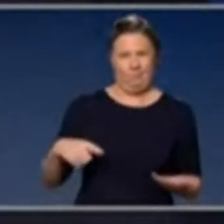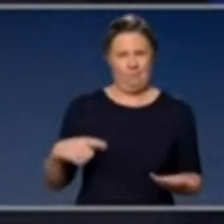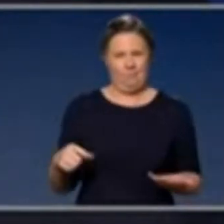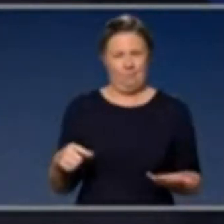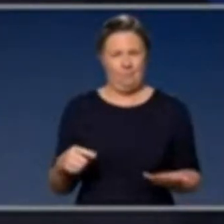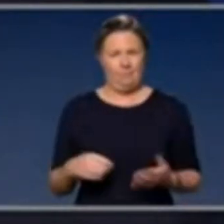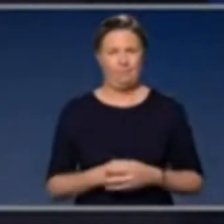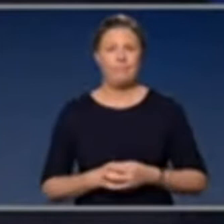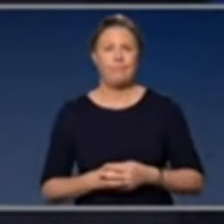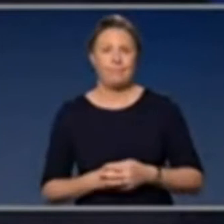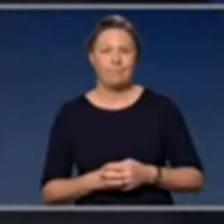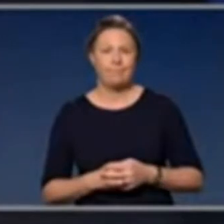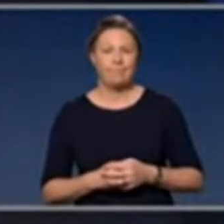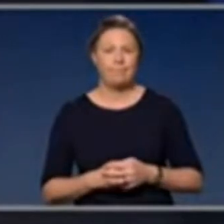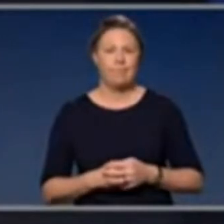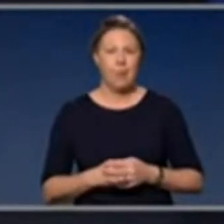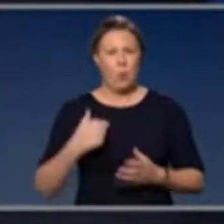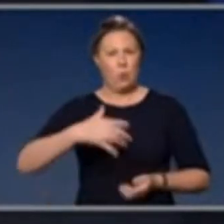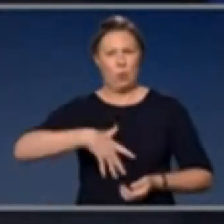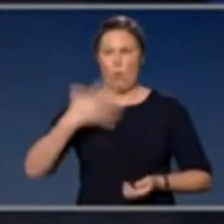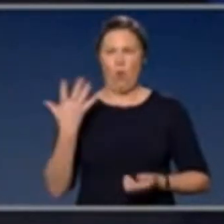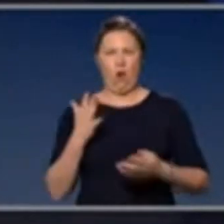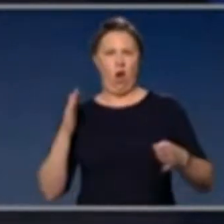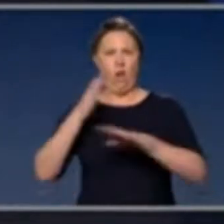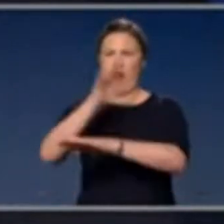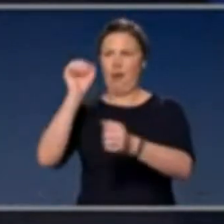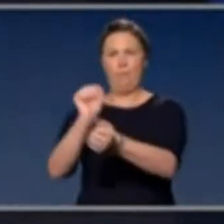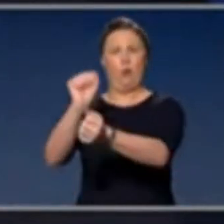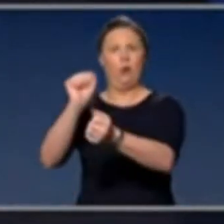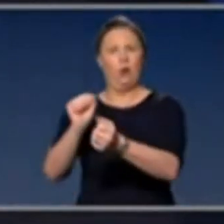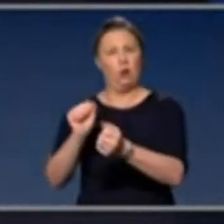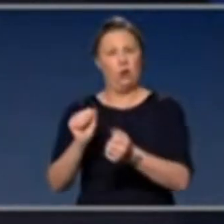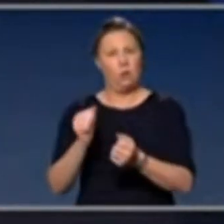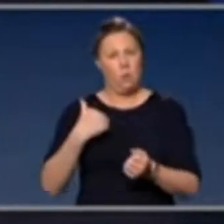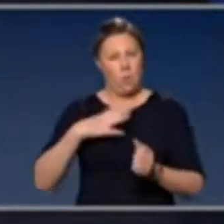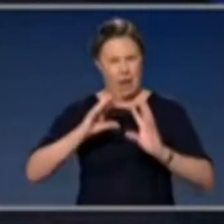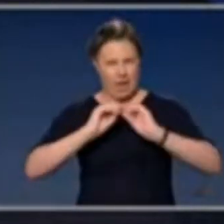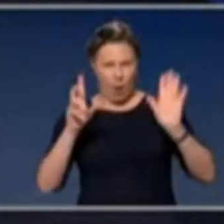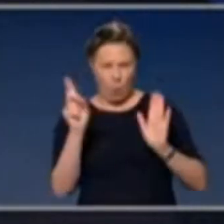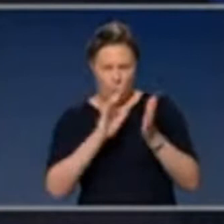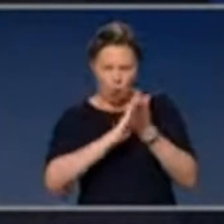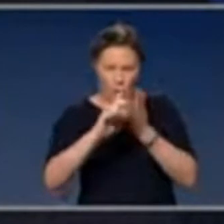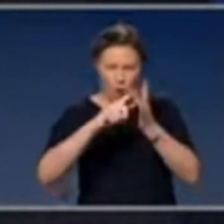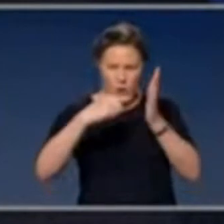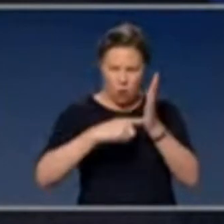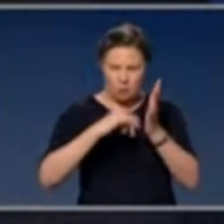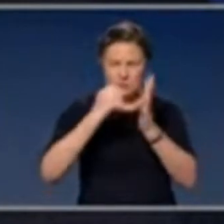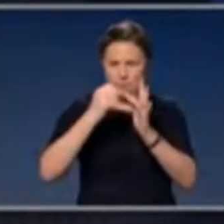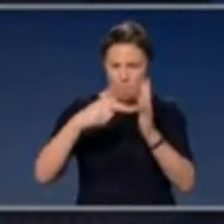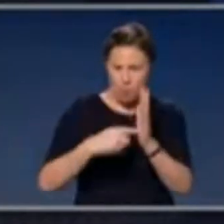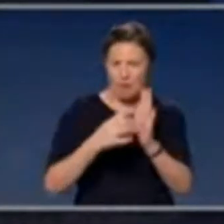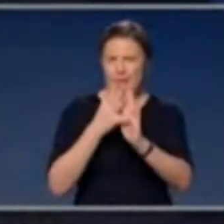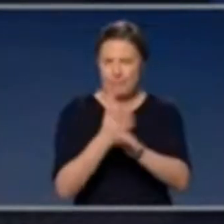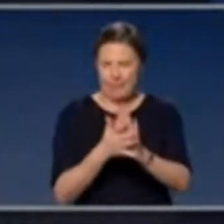and that's an important component to be both proportionate and transparent. The vaccines we've talked